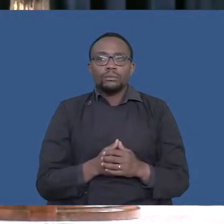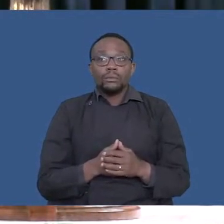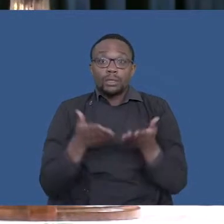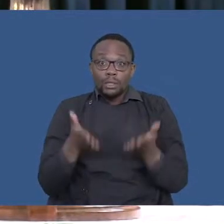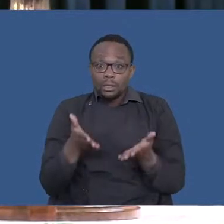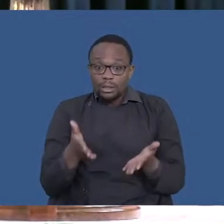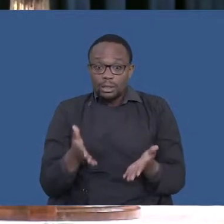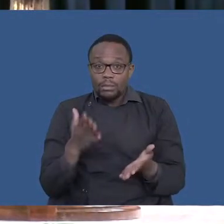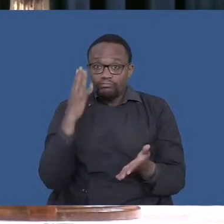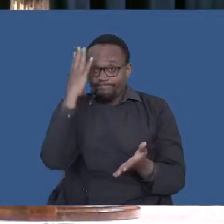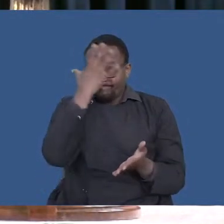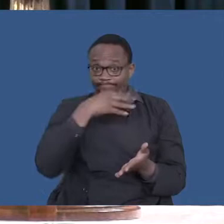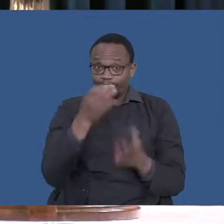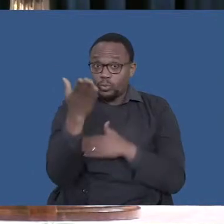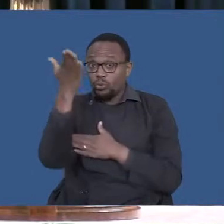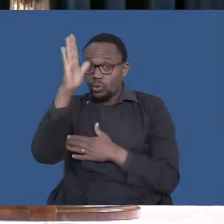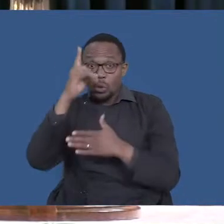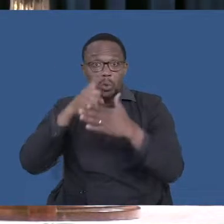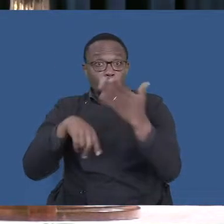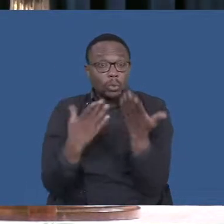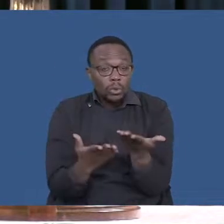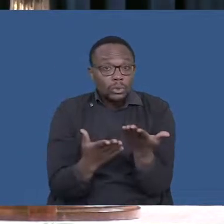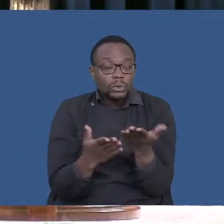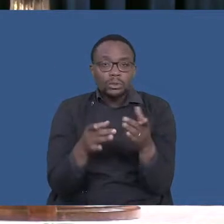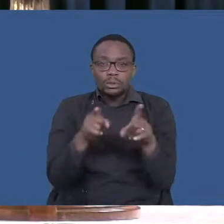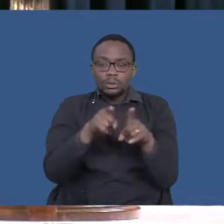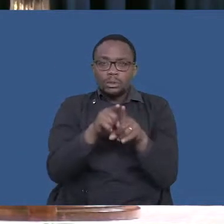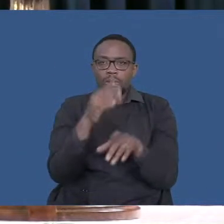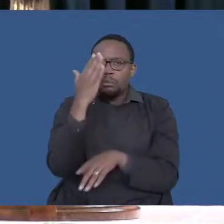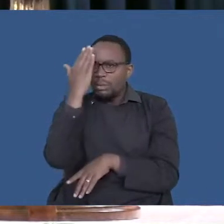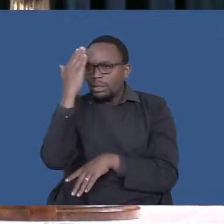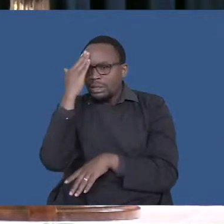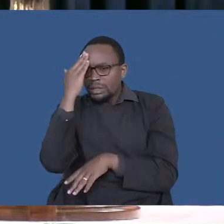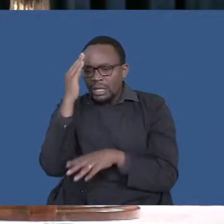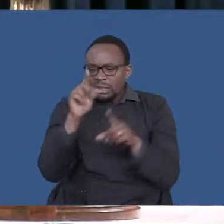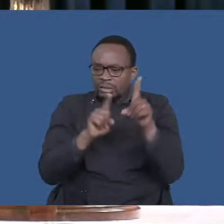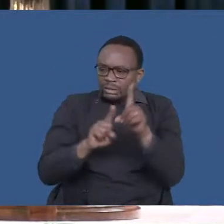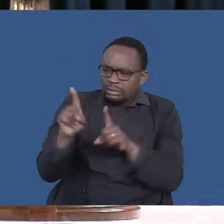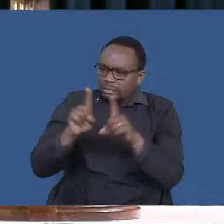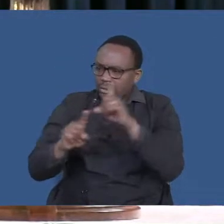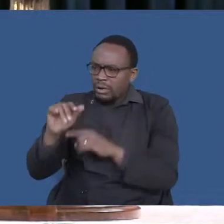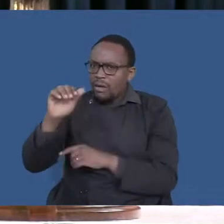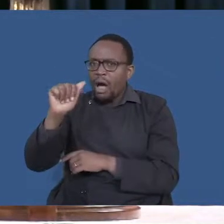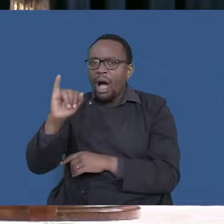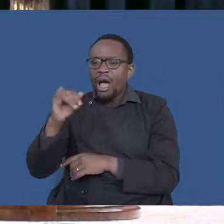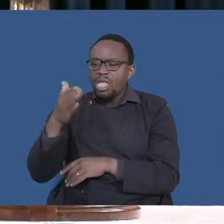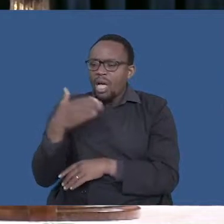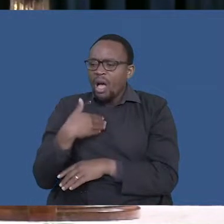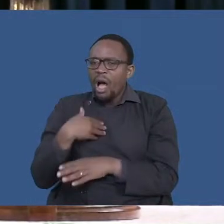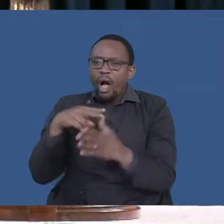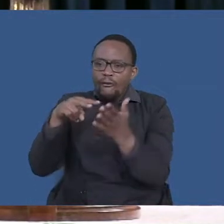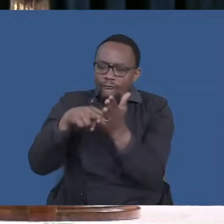the beauty about God is that even as Israel went up to Ai and suffered a terrible